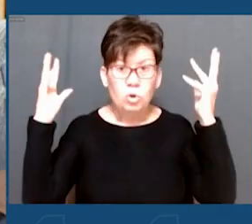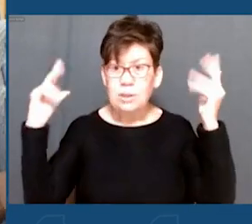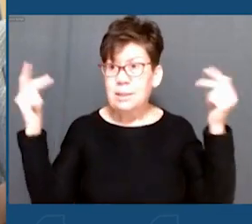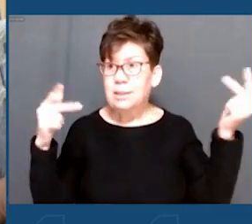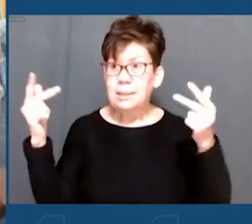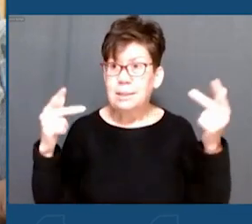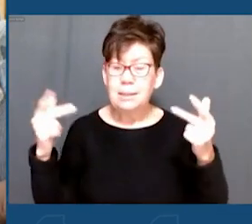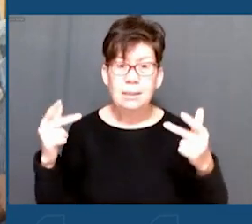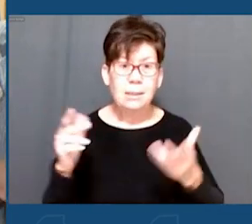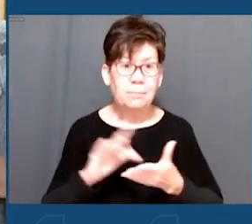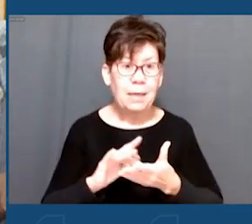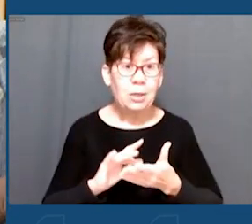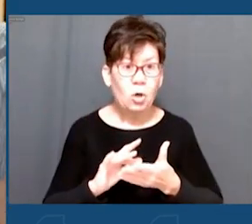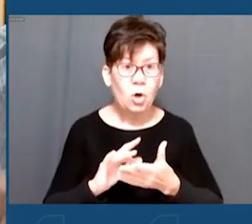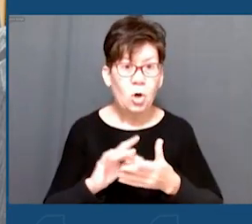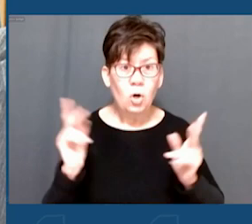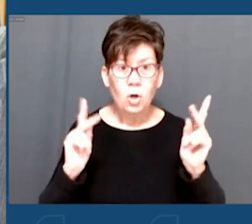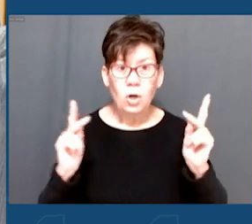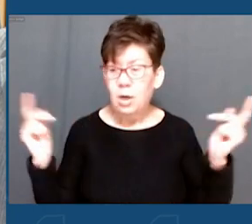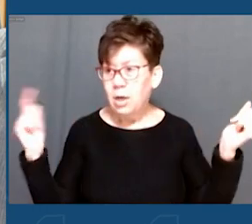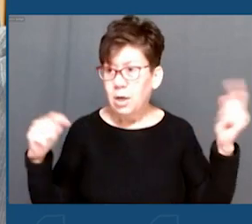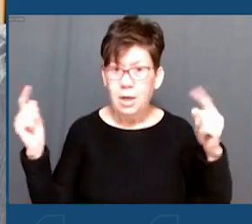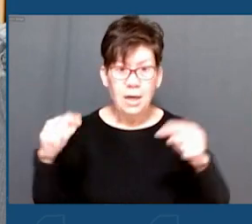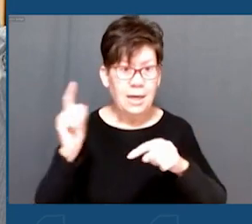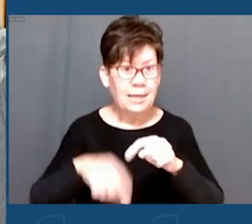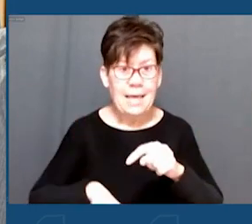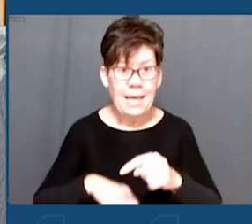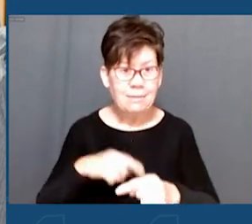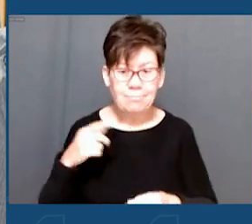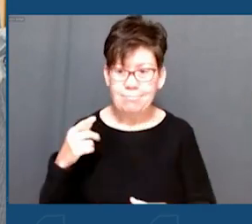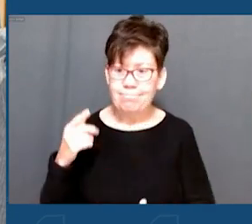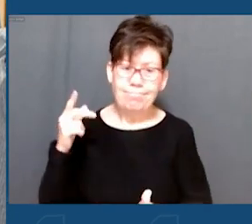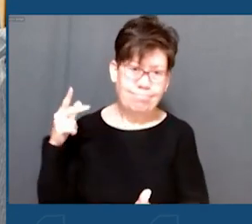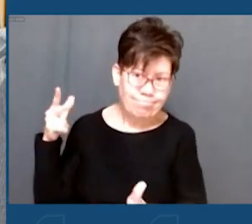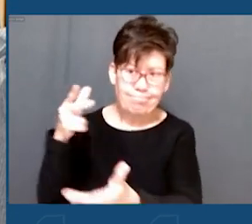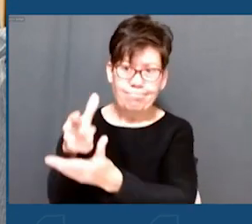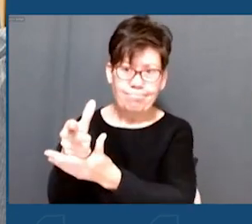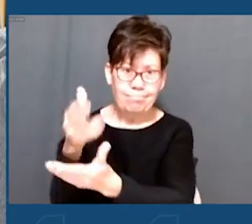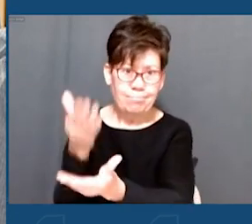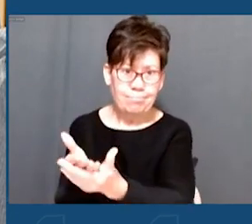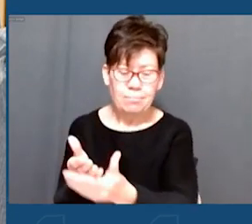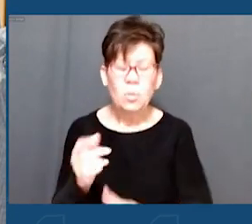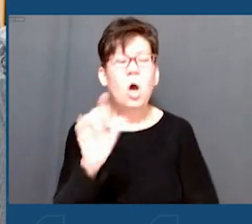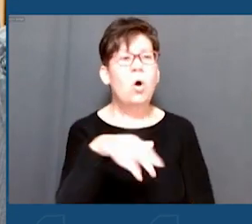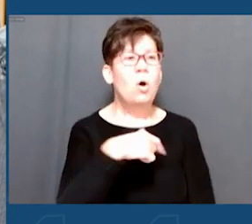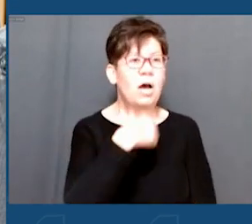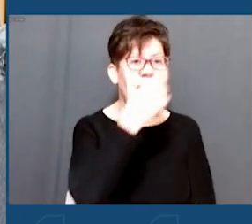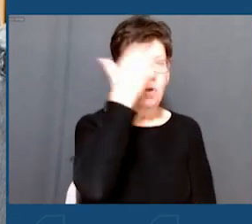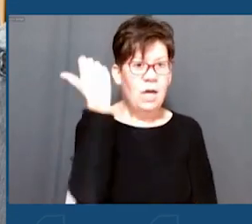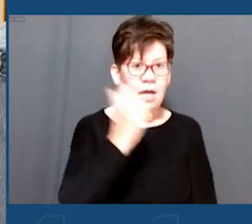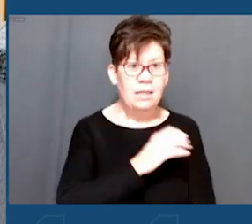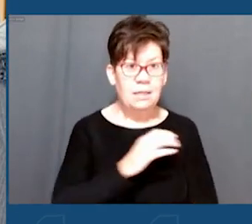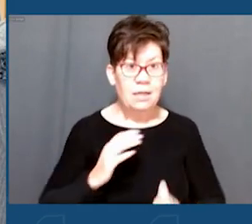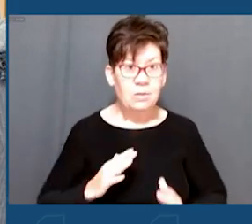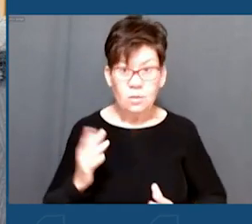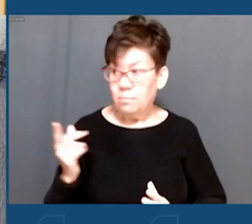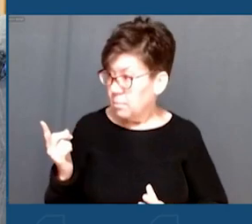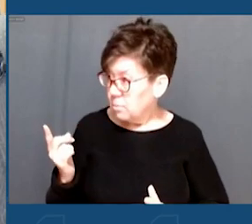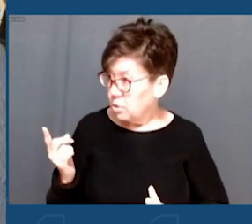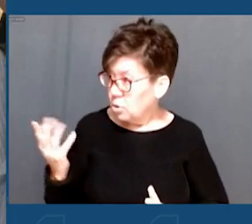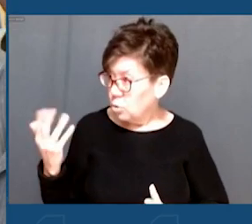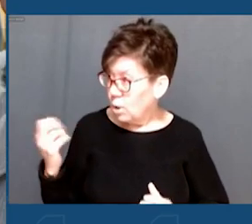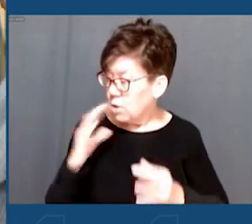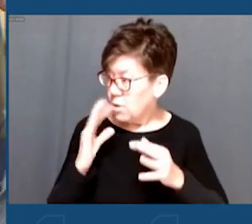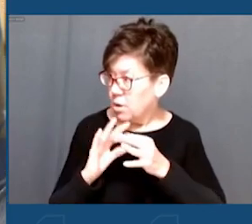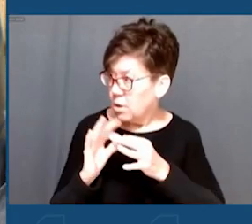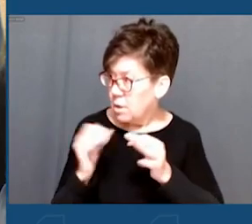medical personnel cannot get to people during a blizzard situation. I forgot that the council member is over here. If you wanted to say anything, Councilmember